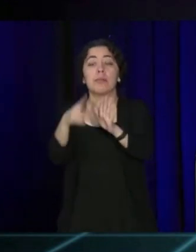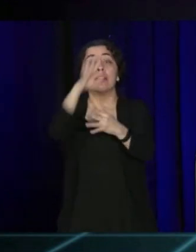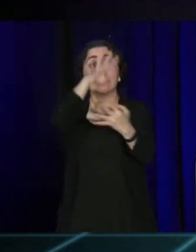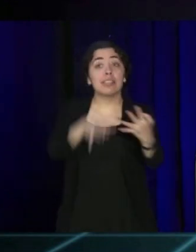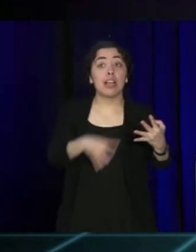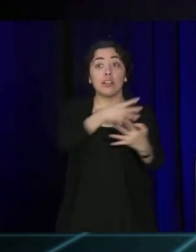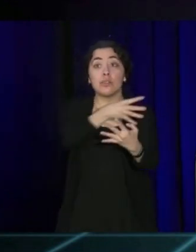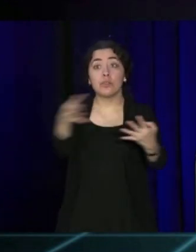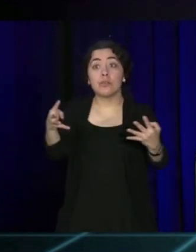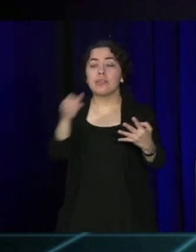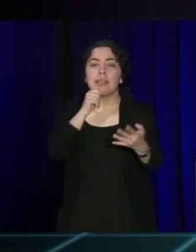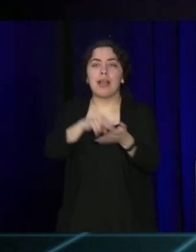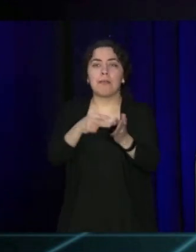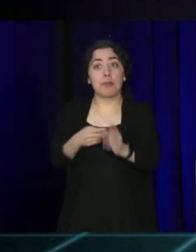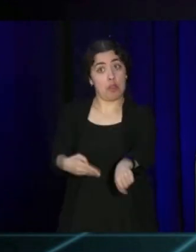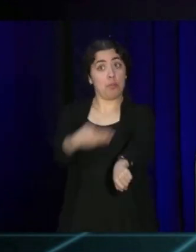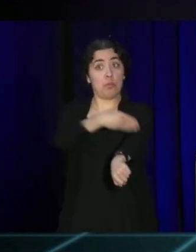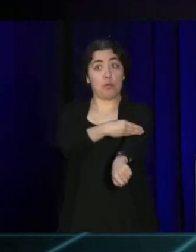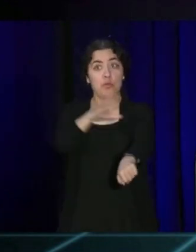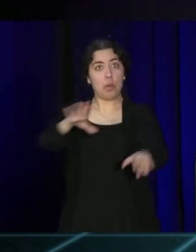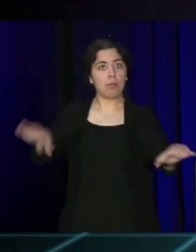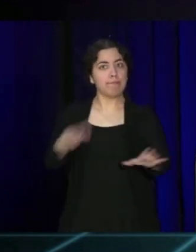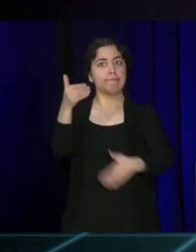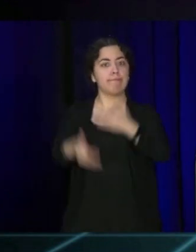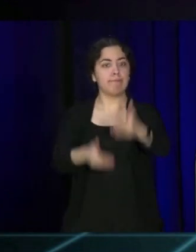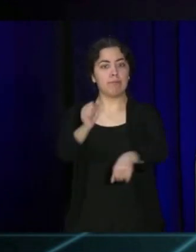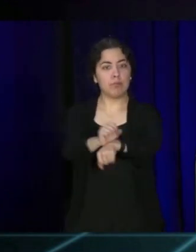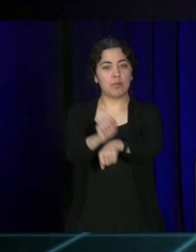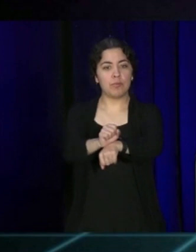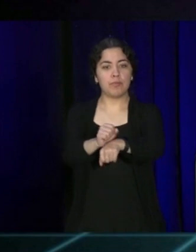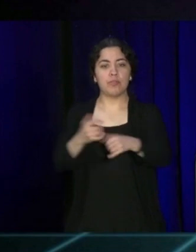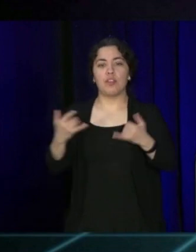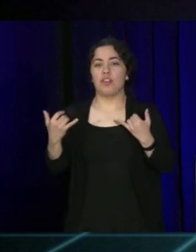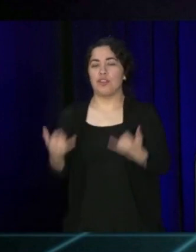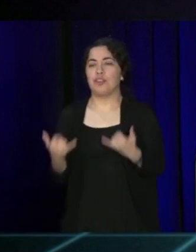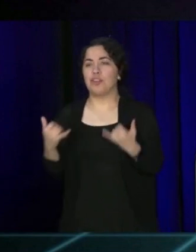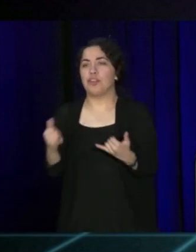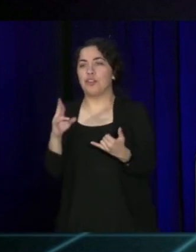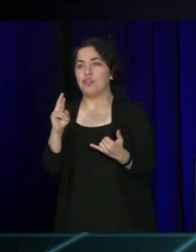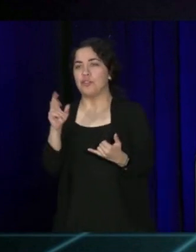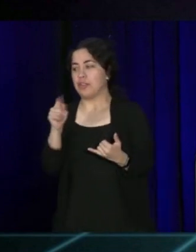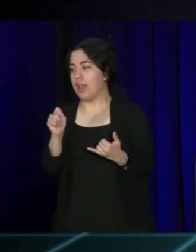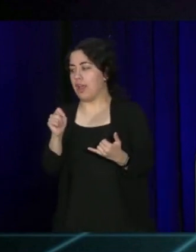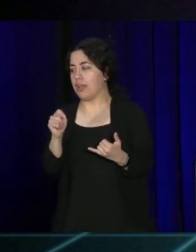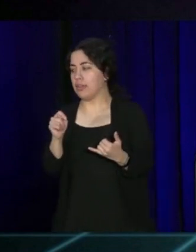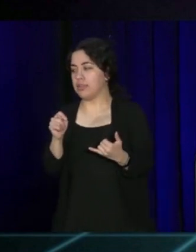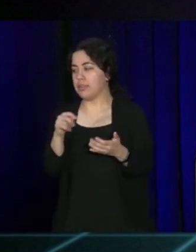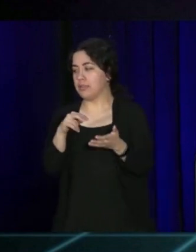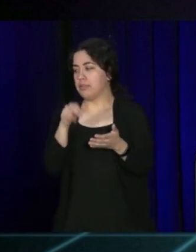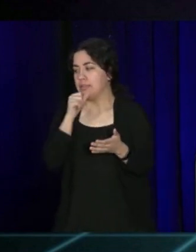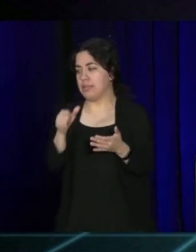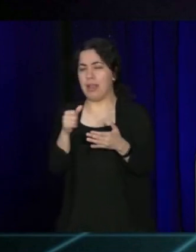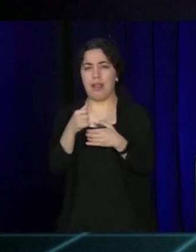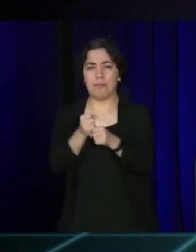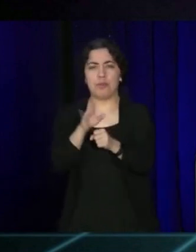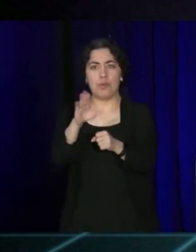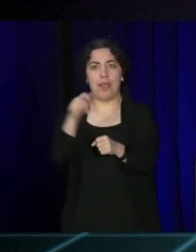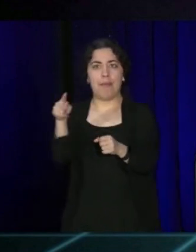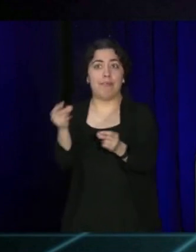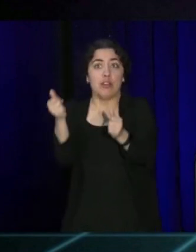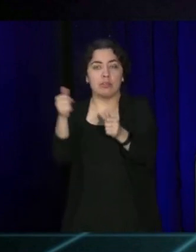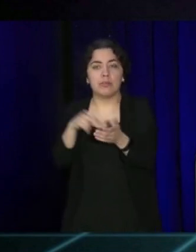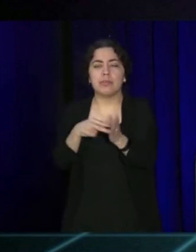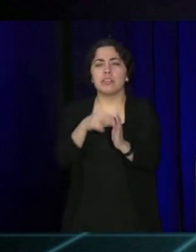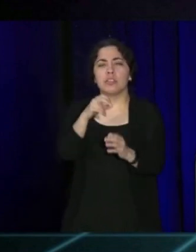better performance. So concurrent React doesn't by definition makes your app faster. Server components, they don't mean